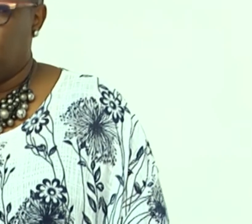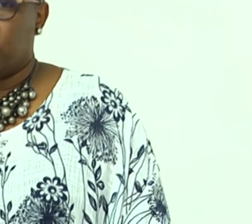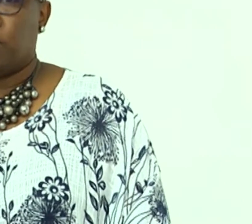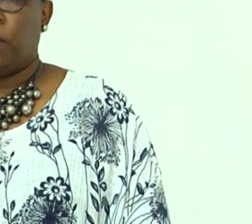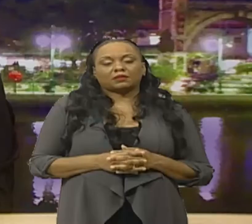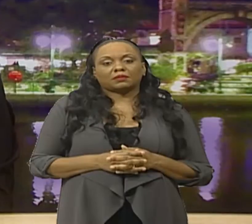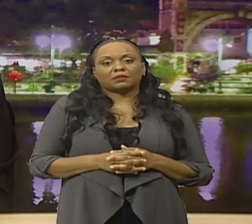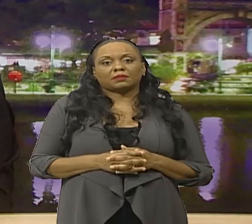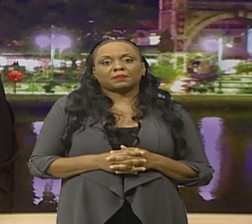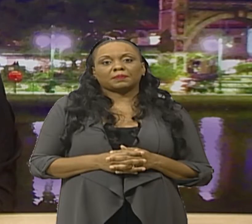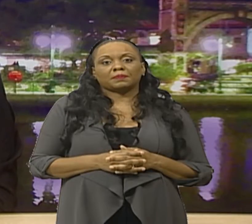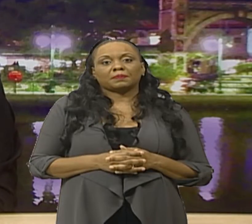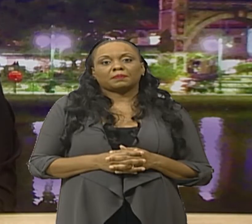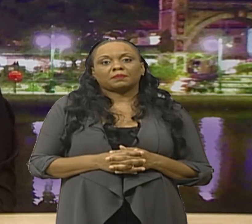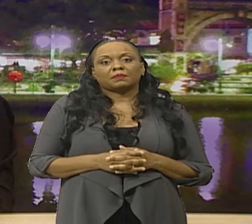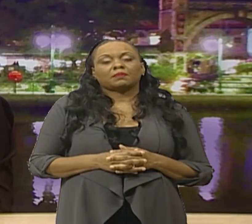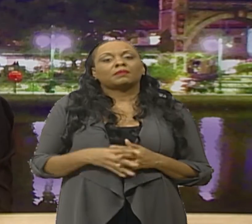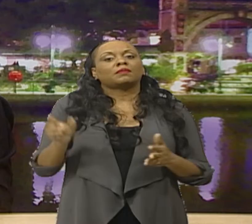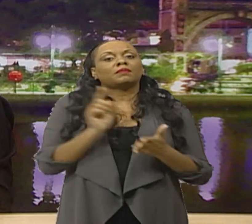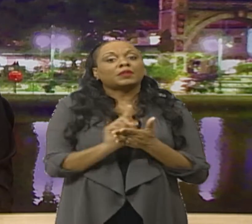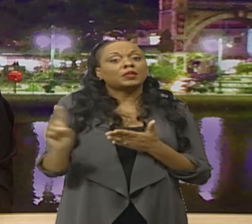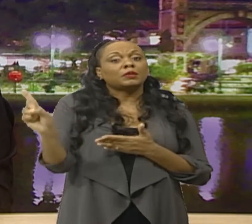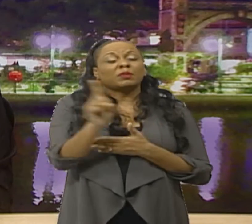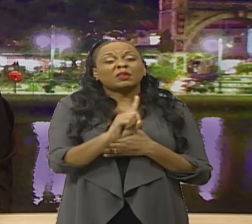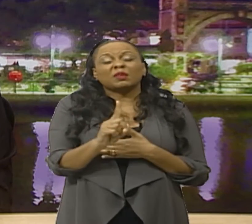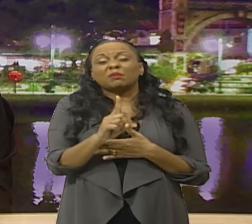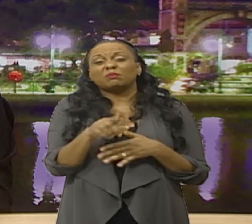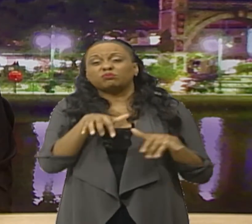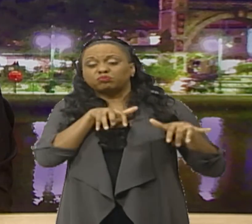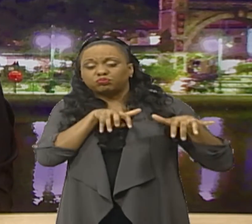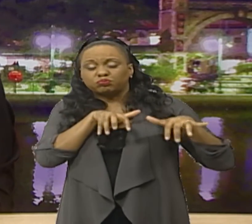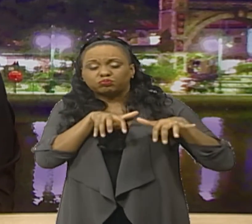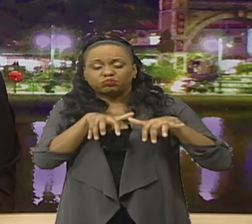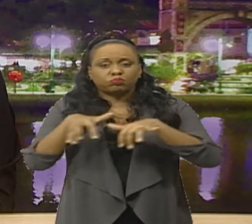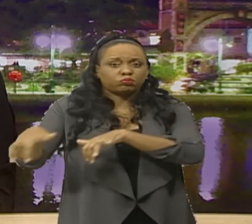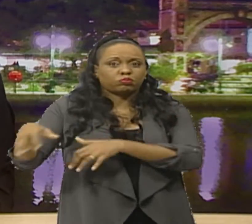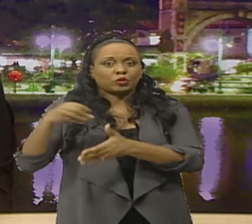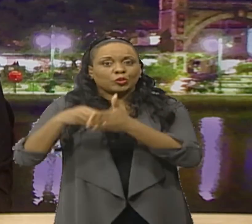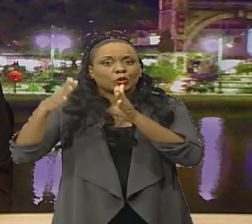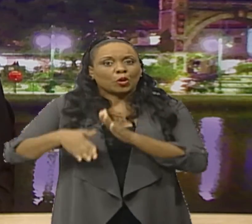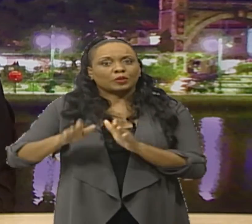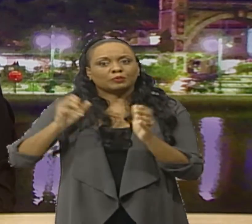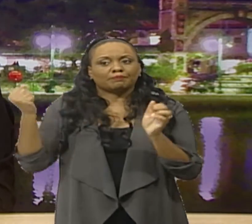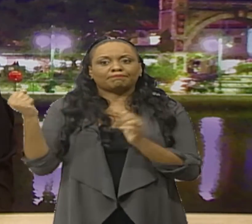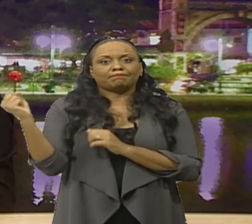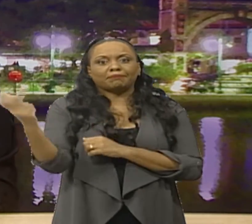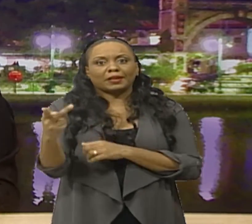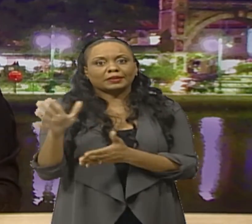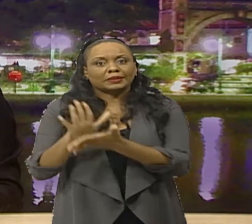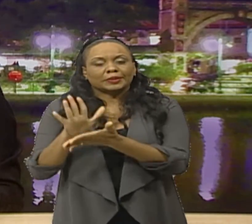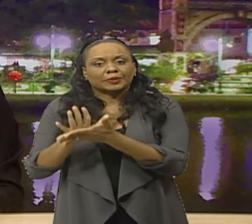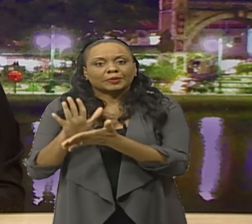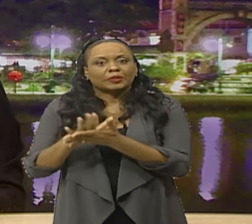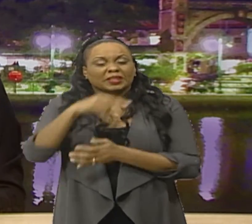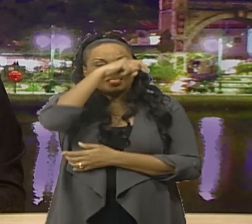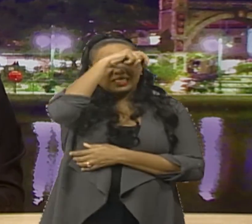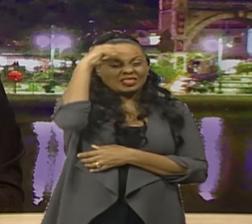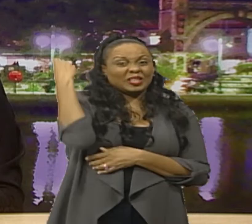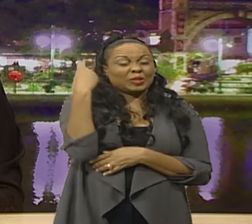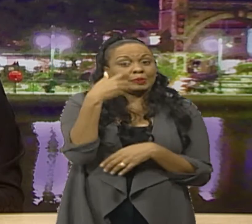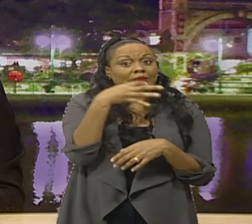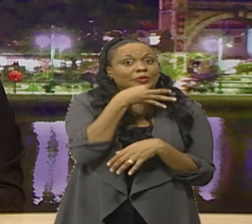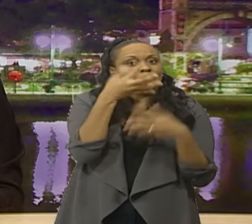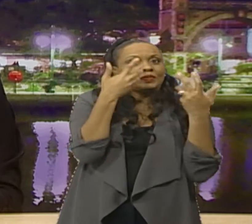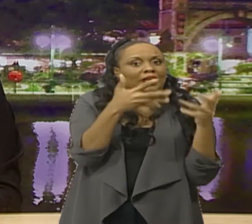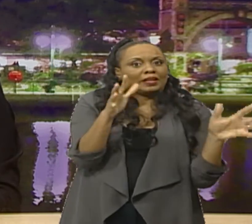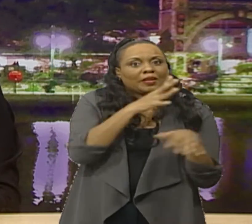return. In just under a week, thousands of students will be back in school. And as the summer vacation comes to a